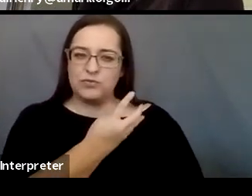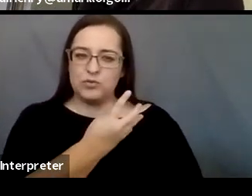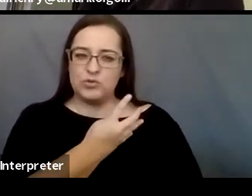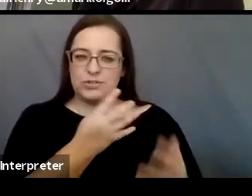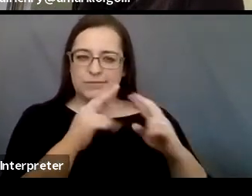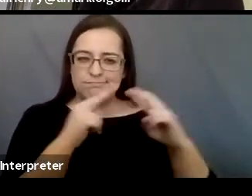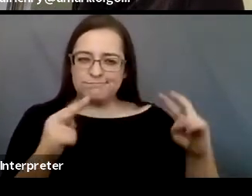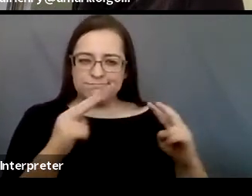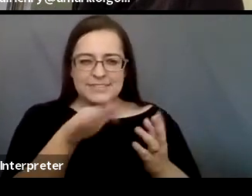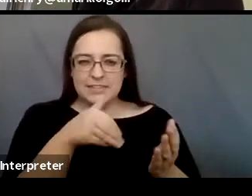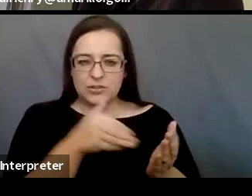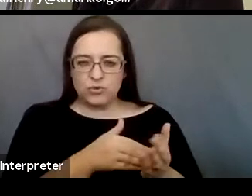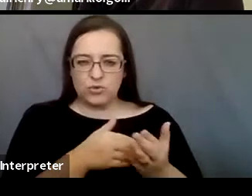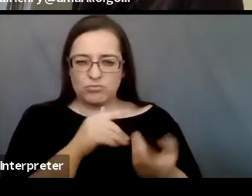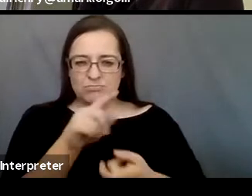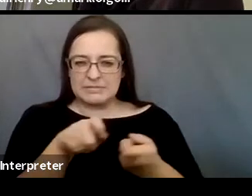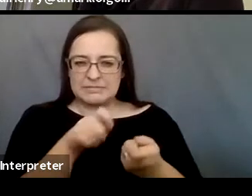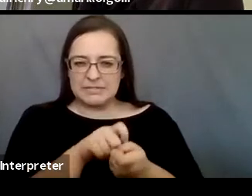of?